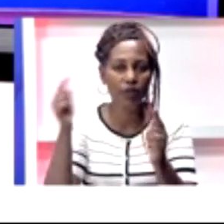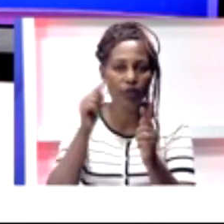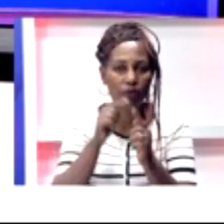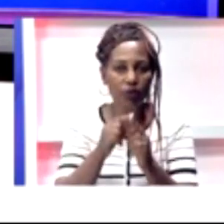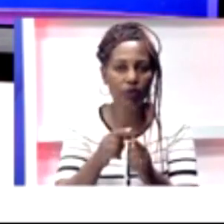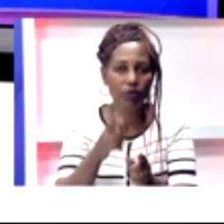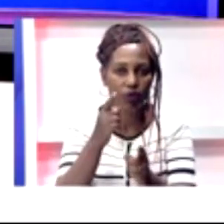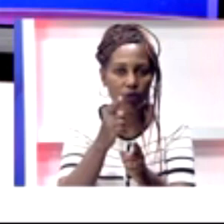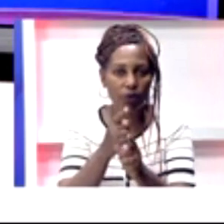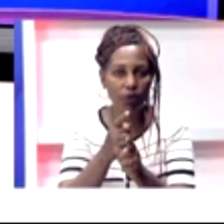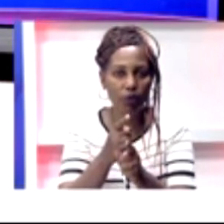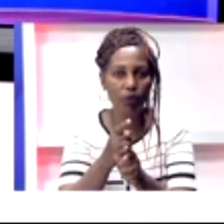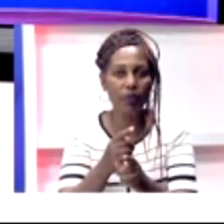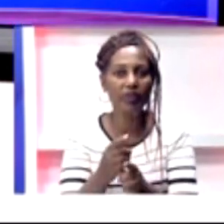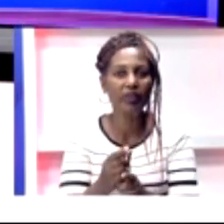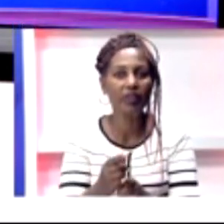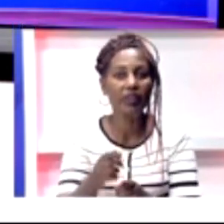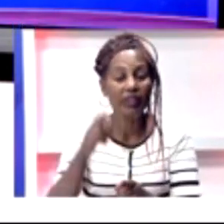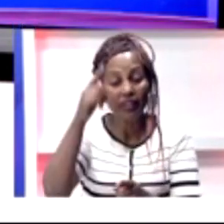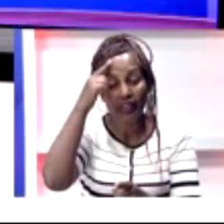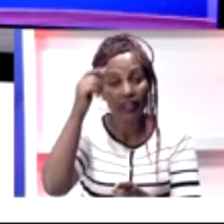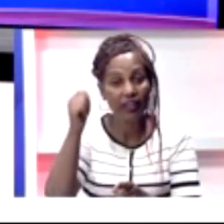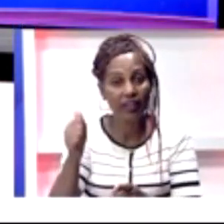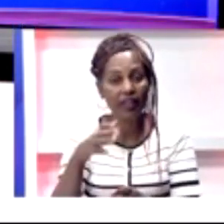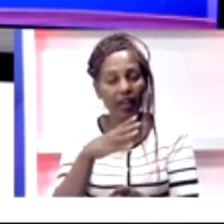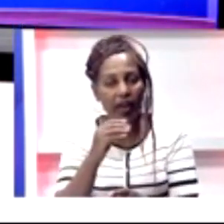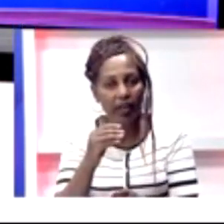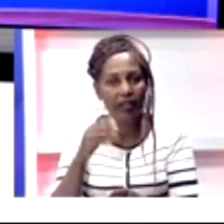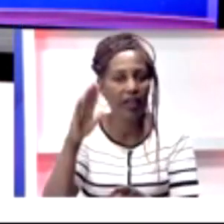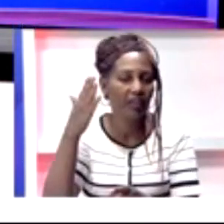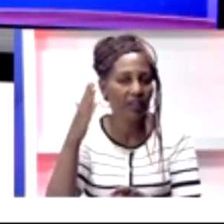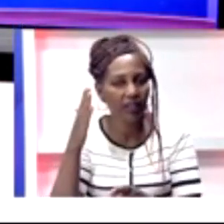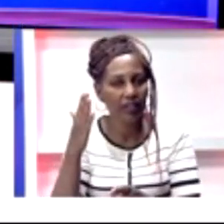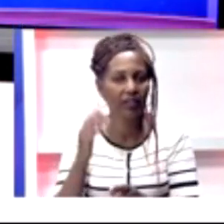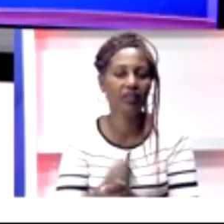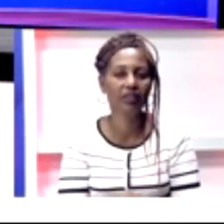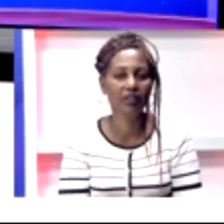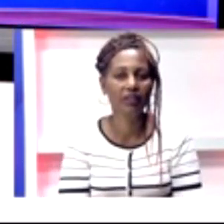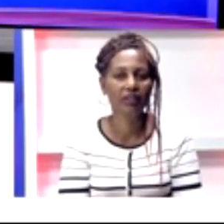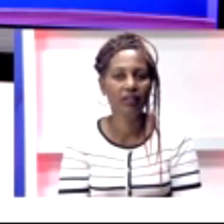expressions of certainty and uncertainty.